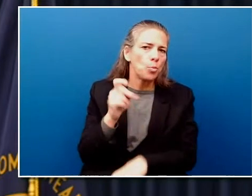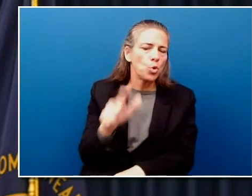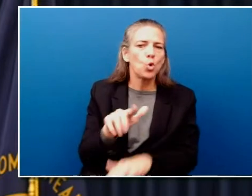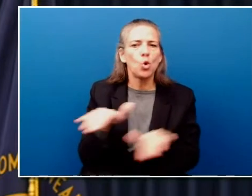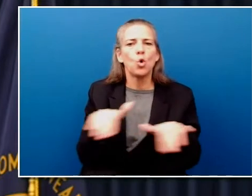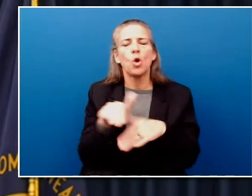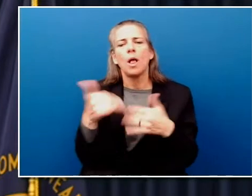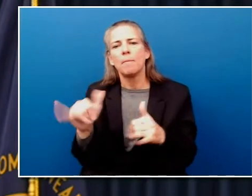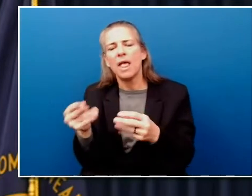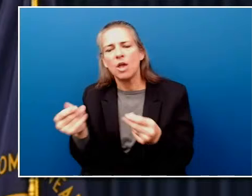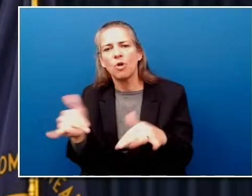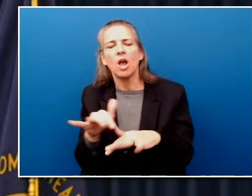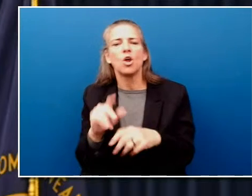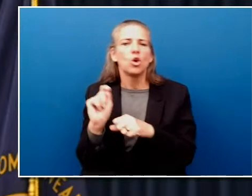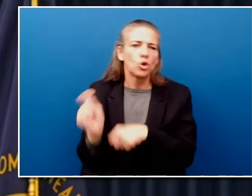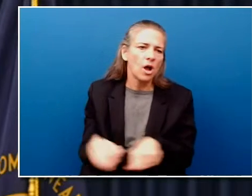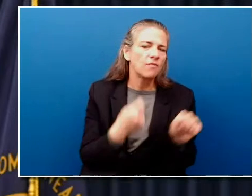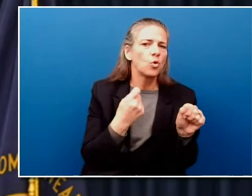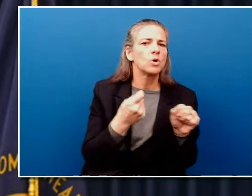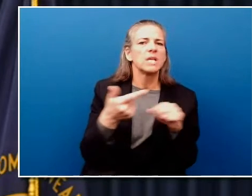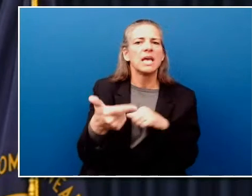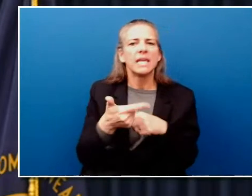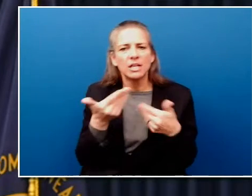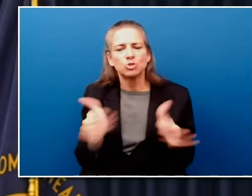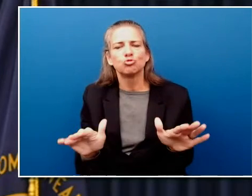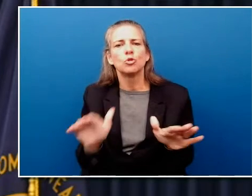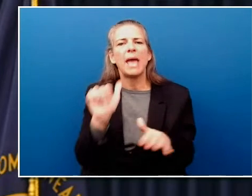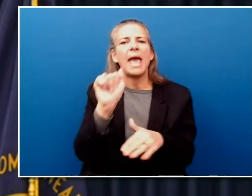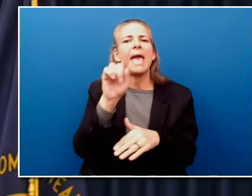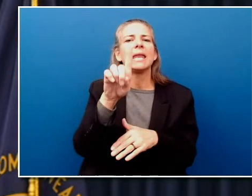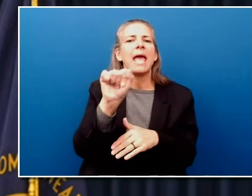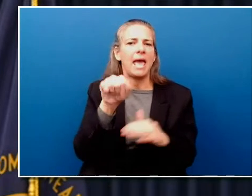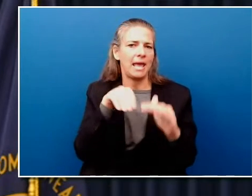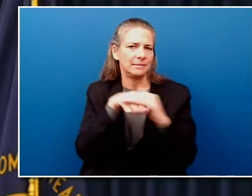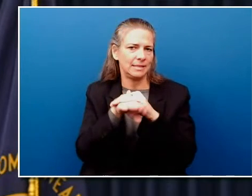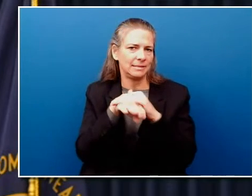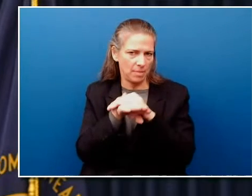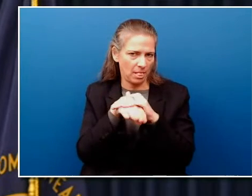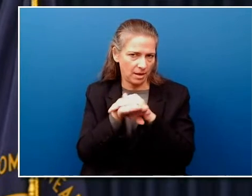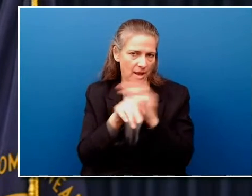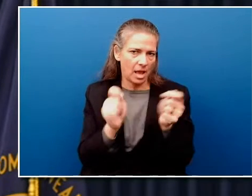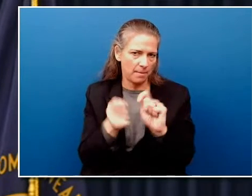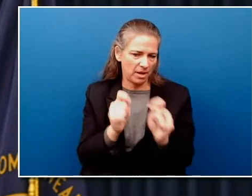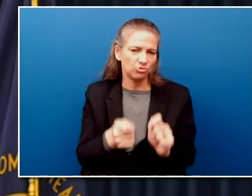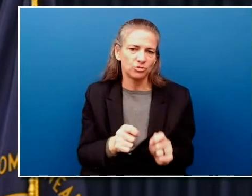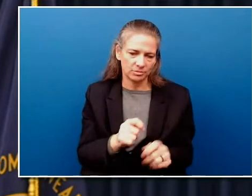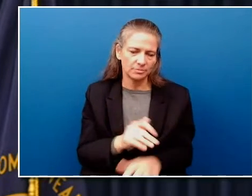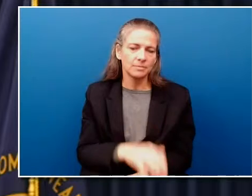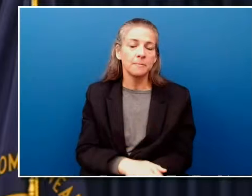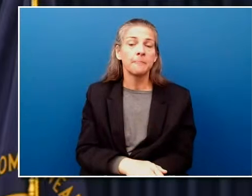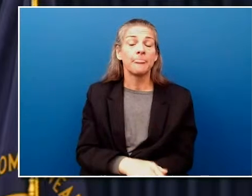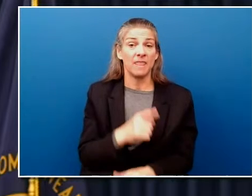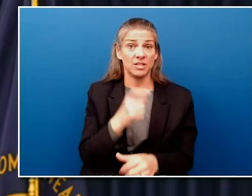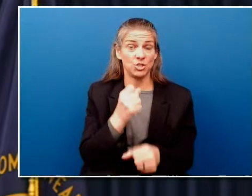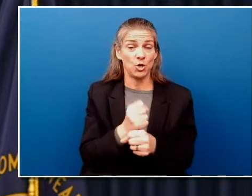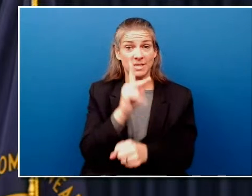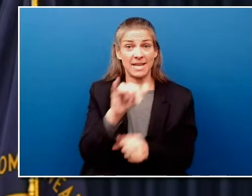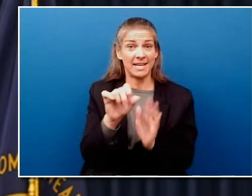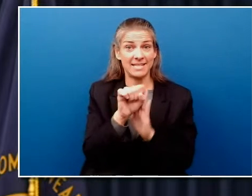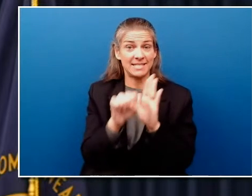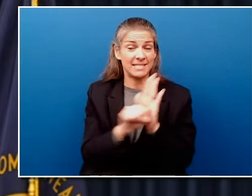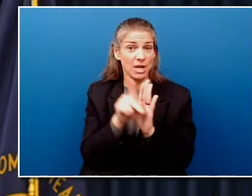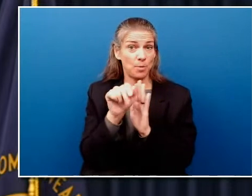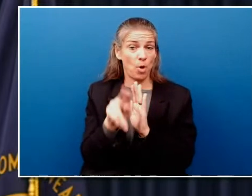courses, guest rooms, and ADA improvements throughout our state park system. This year is Kentucky State Park's 100th